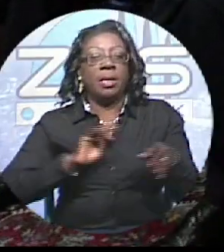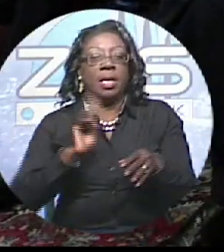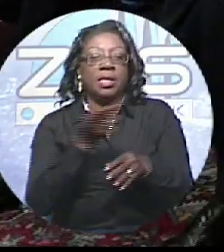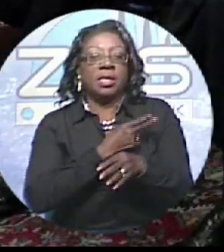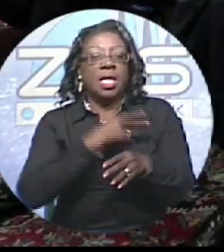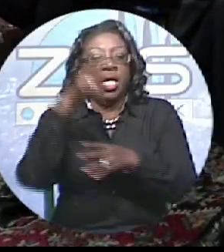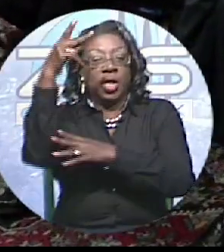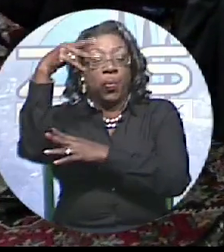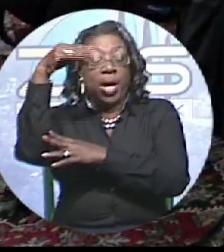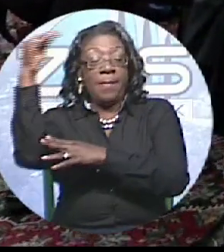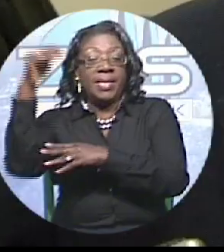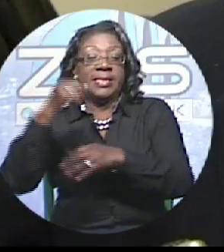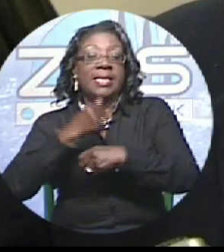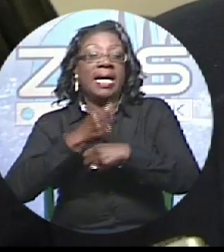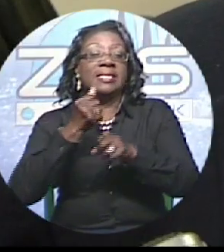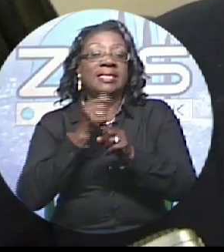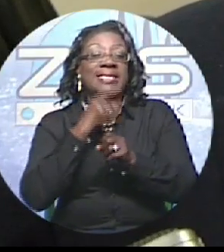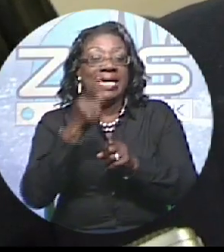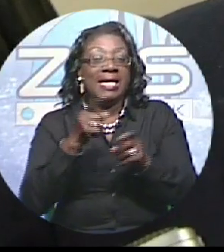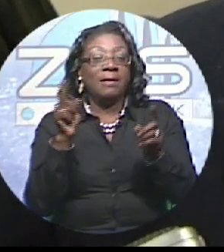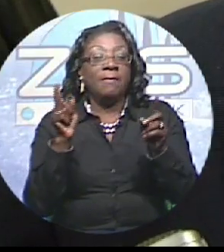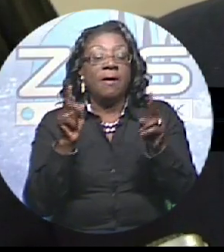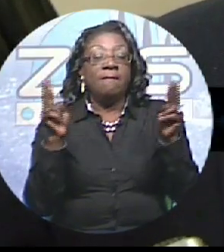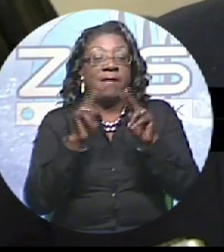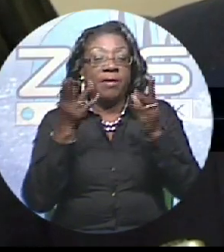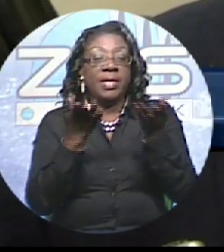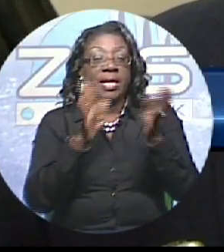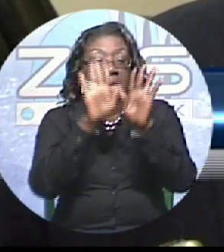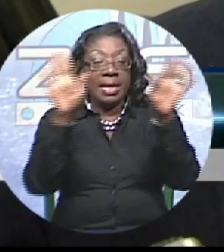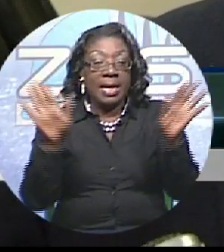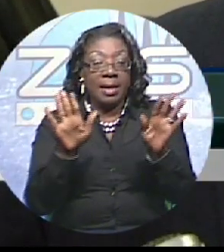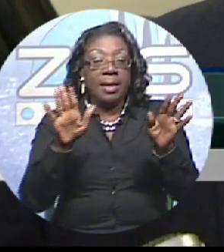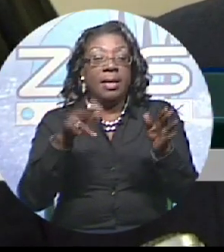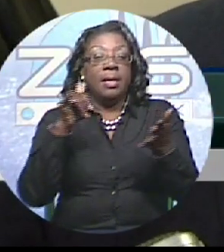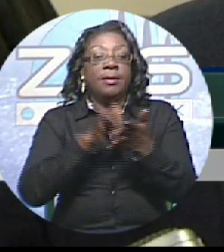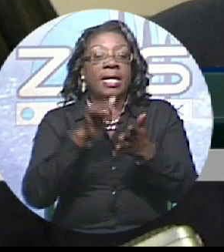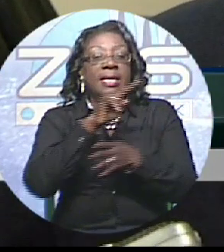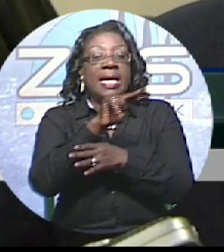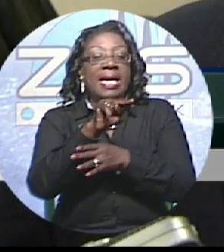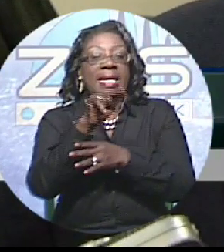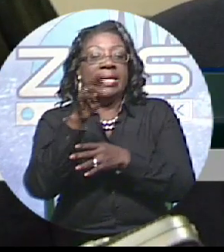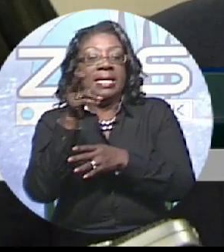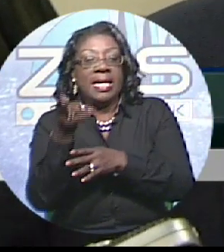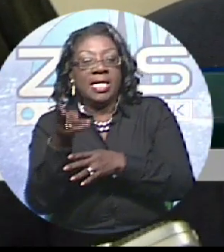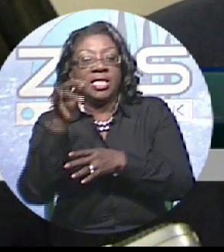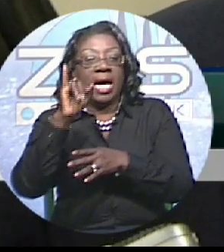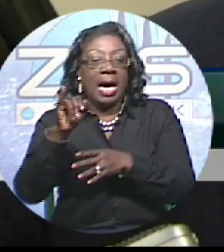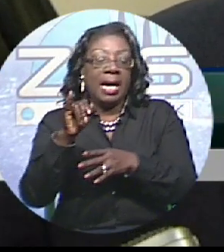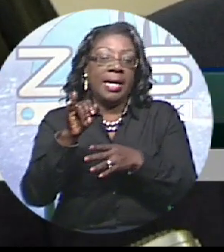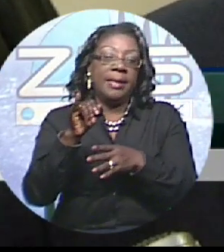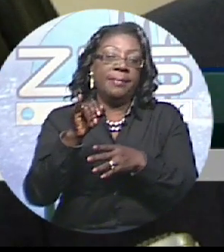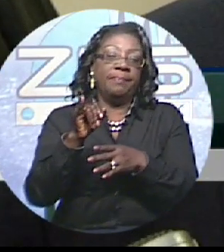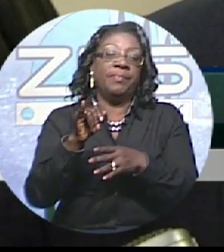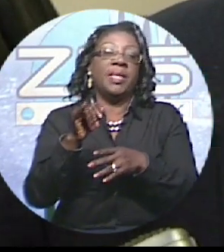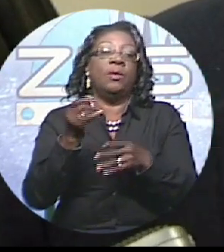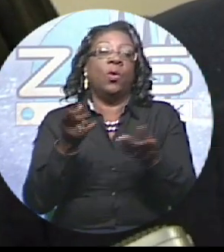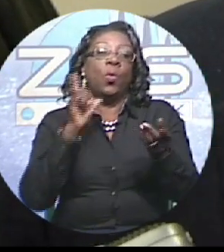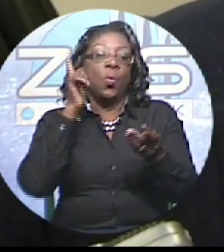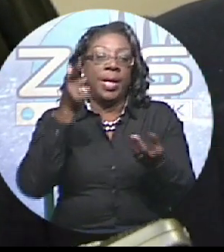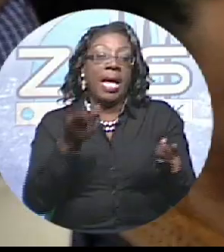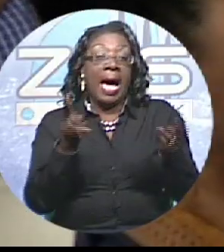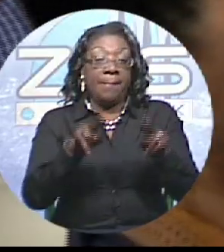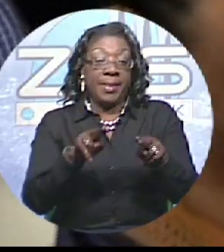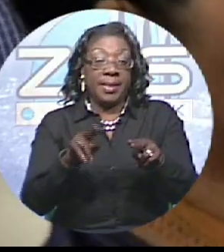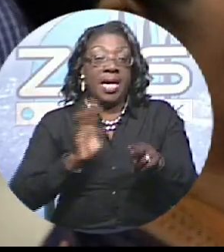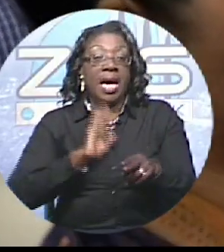it very, very, very clear that NHI will happen, and we need the doctors to make it happen. At the